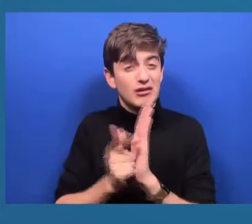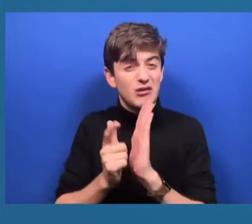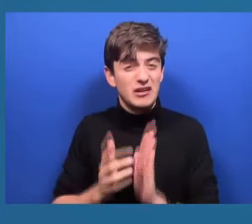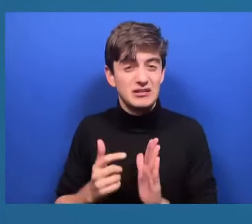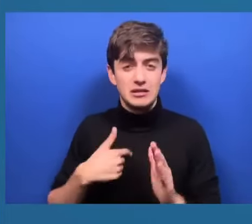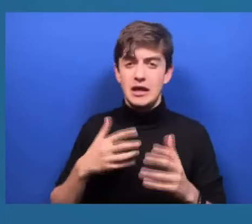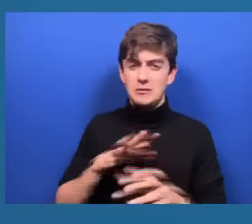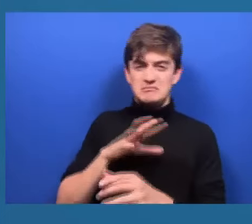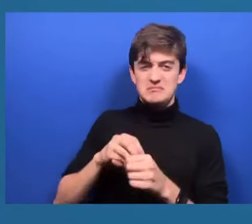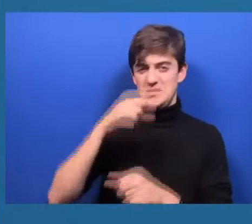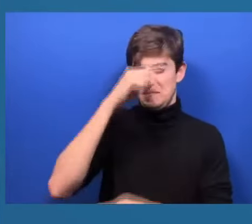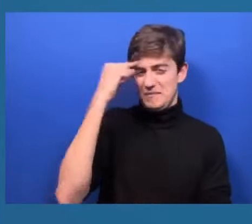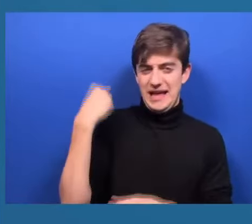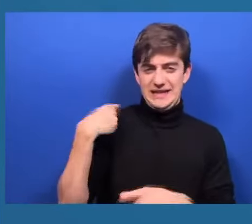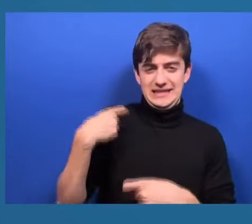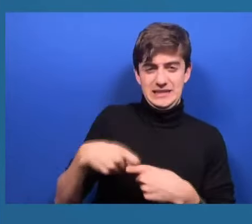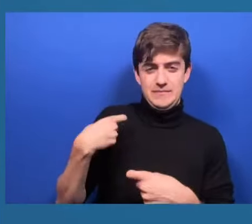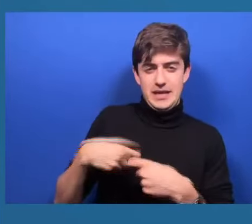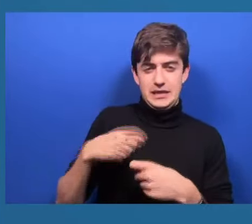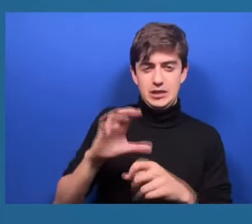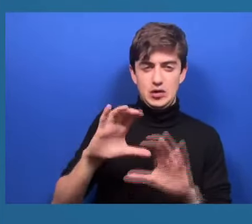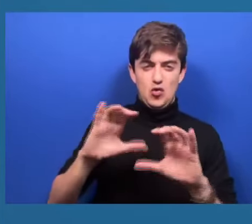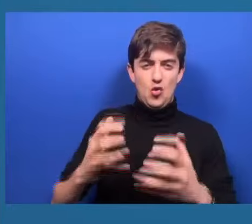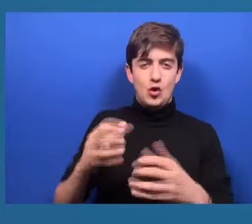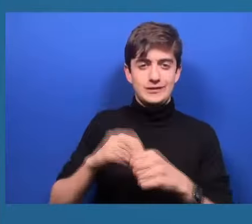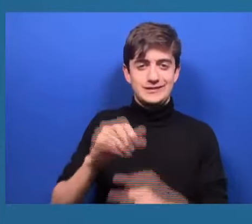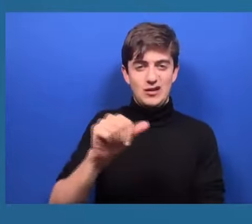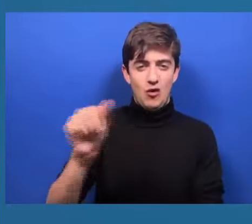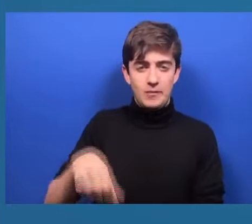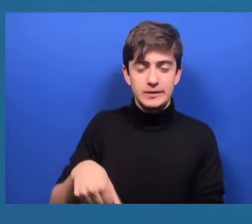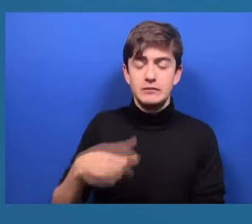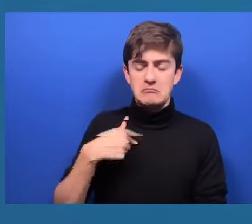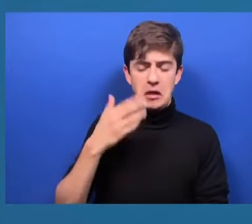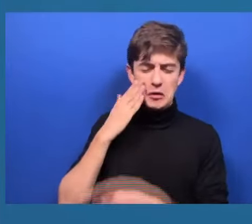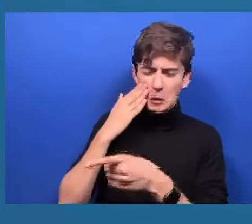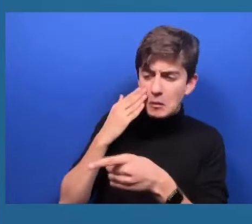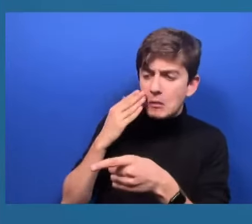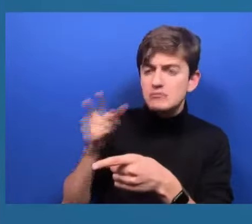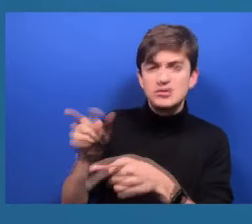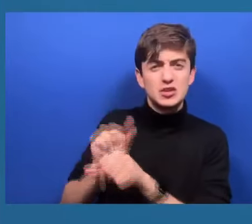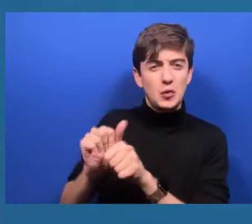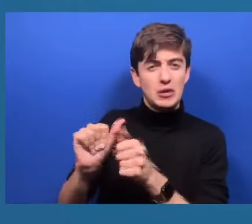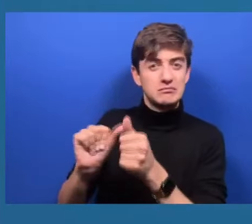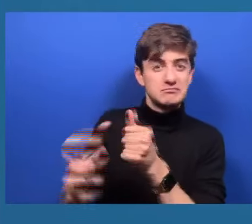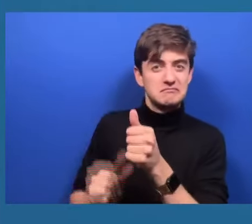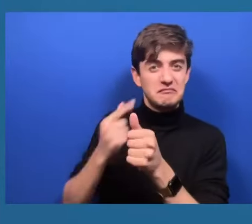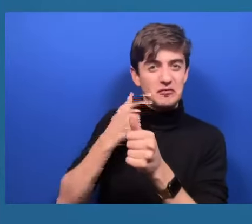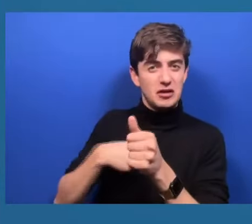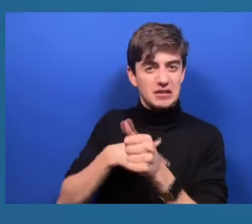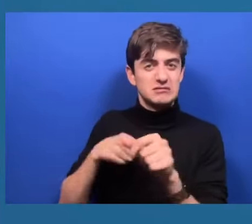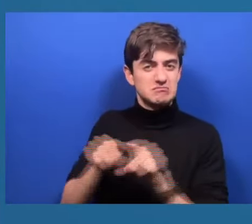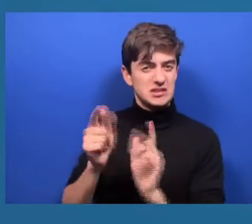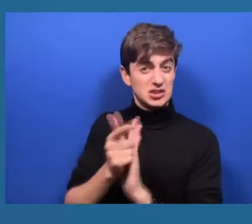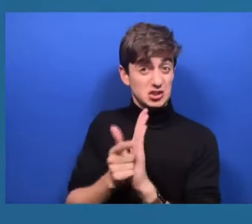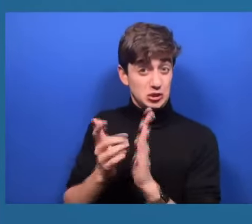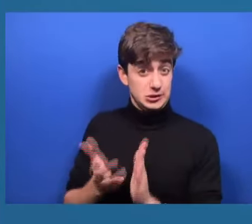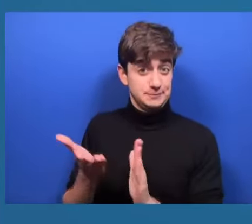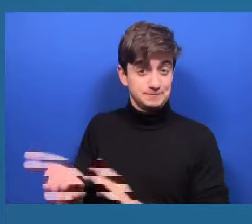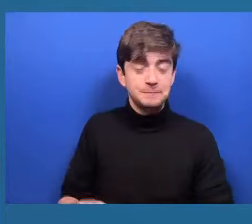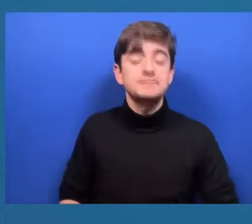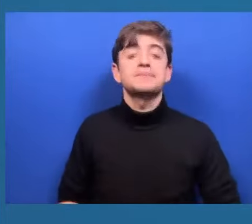Black Hispanic Caucus in Albany. And she worked for us as an attorney there. And